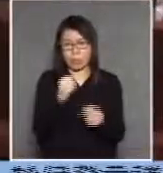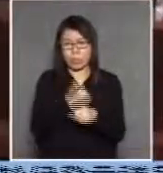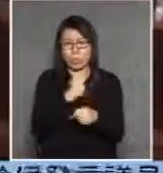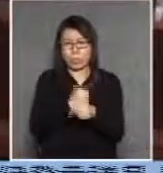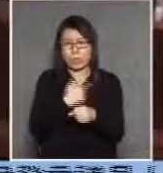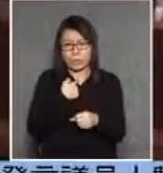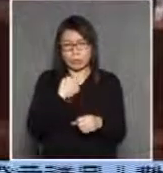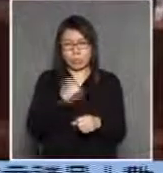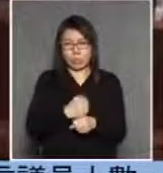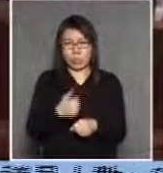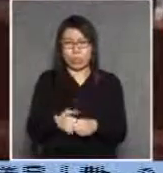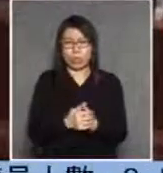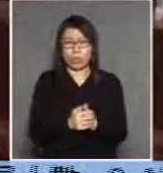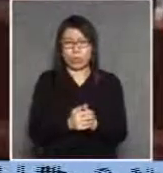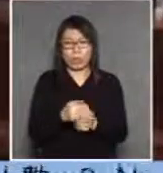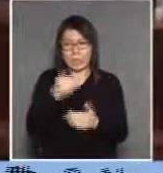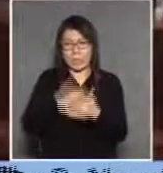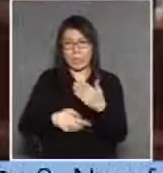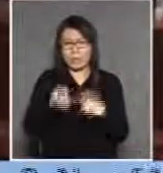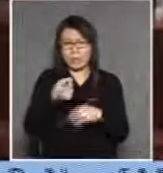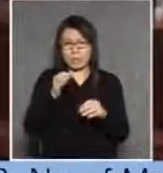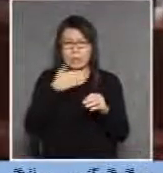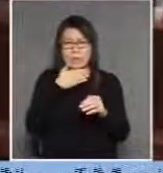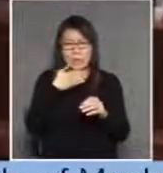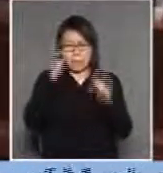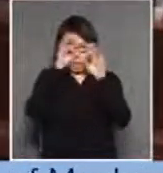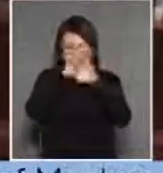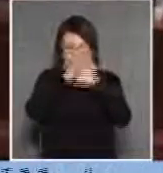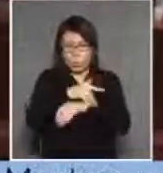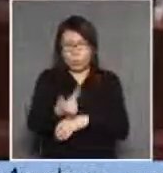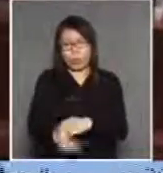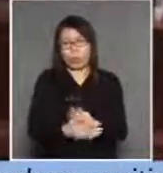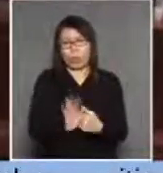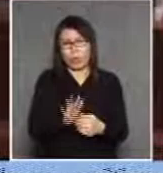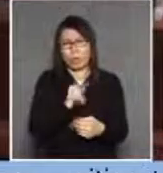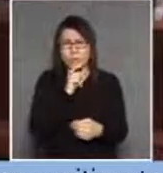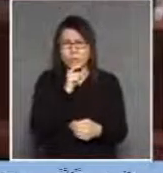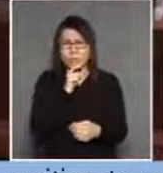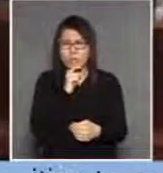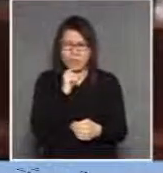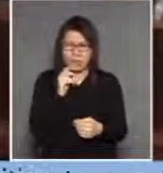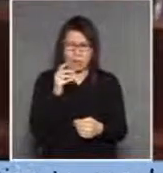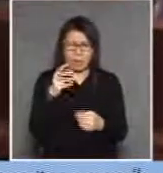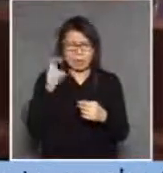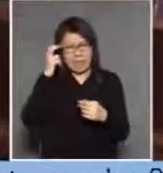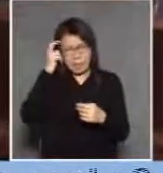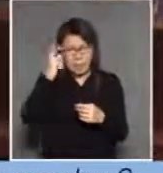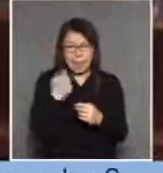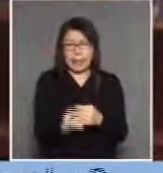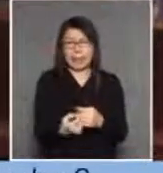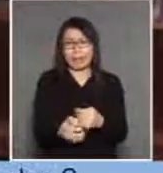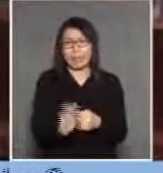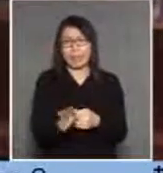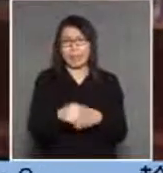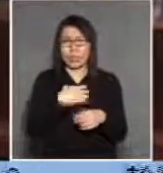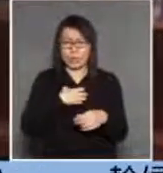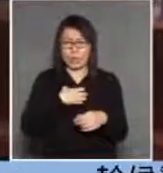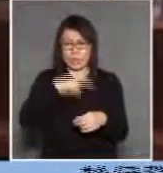the they will take the gravest responsibility. The government should do its part